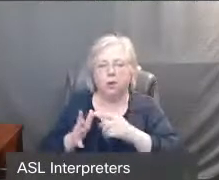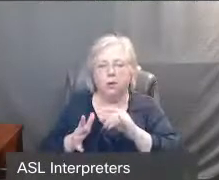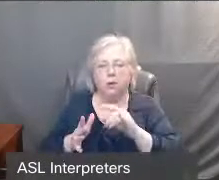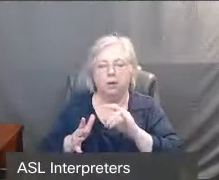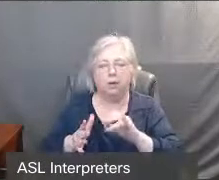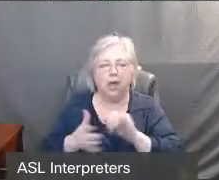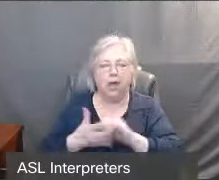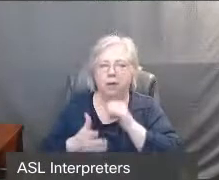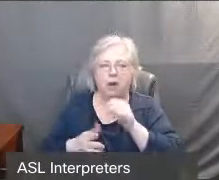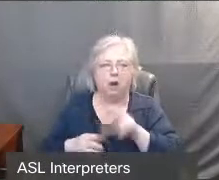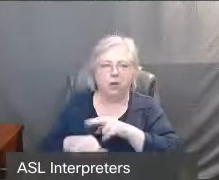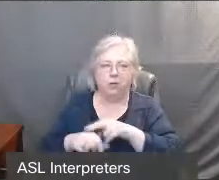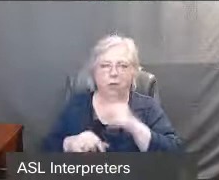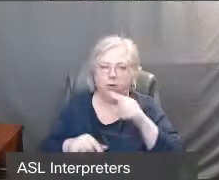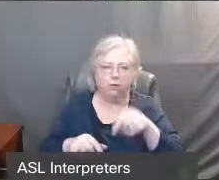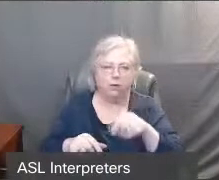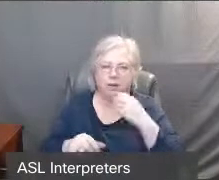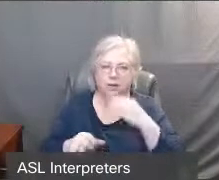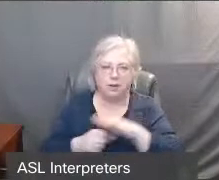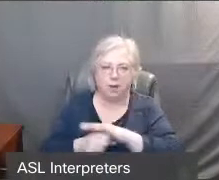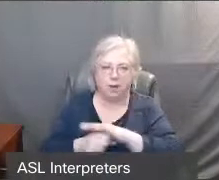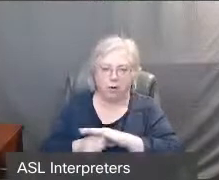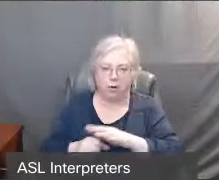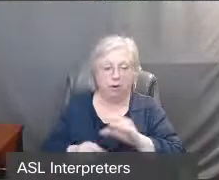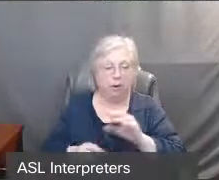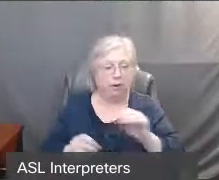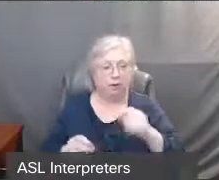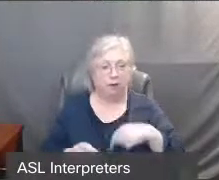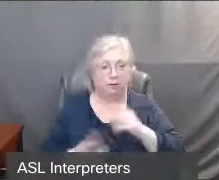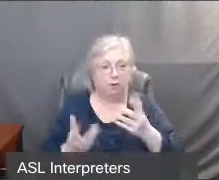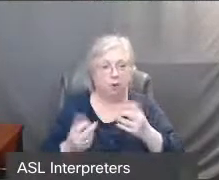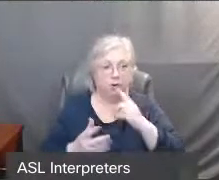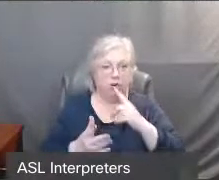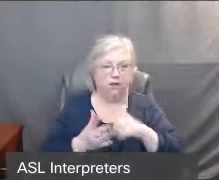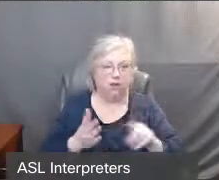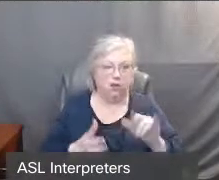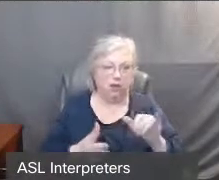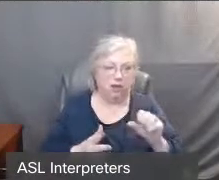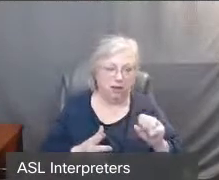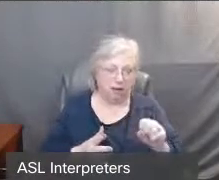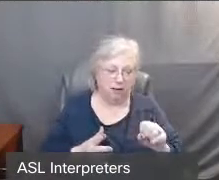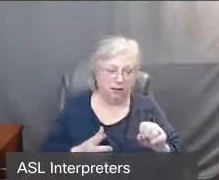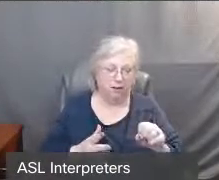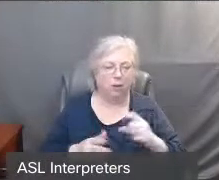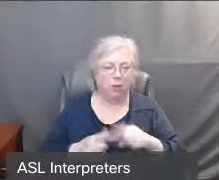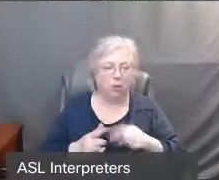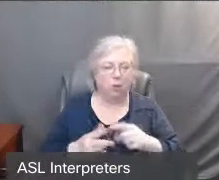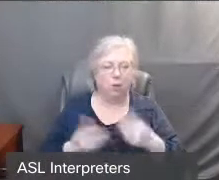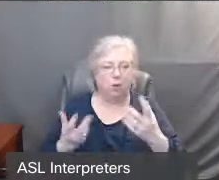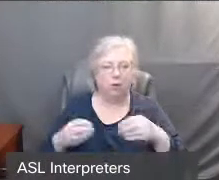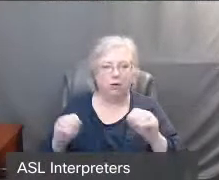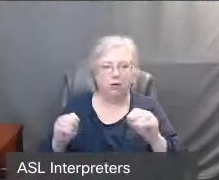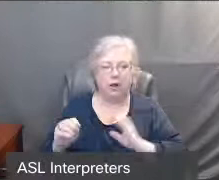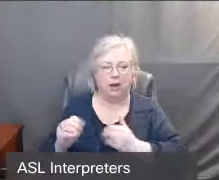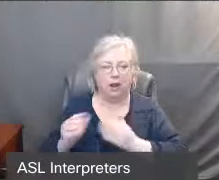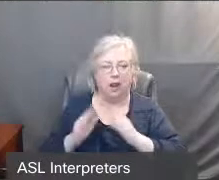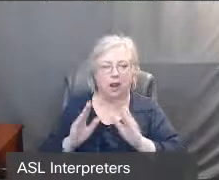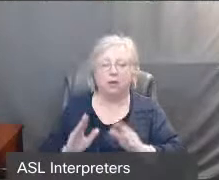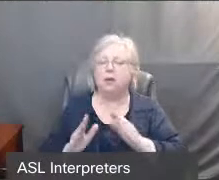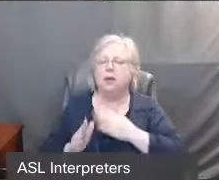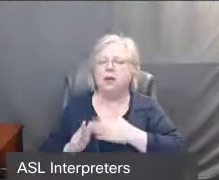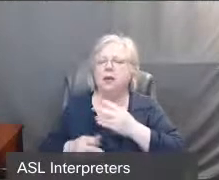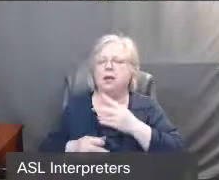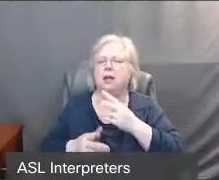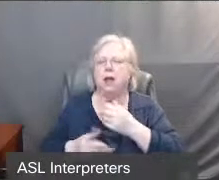this neighborhood. None of us want to have to check yes on the noise disclosure. Please help us keep our established